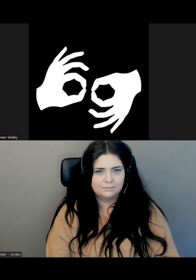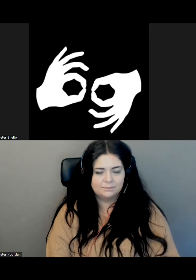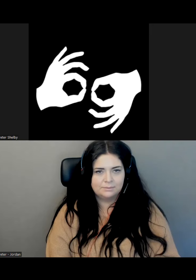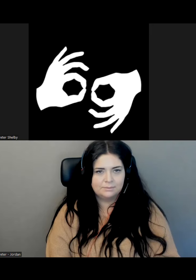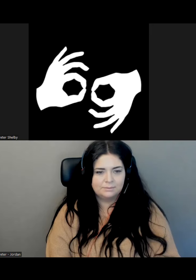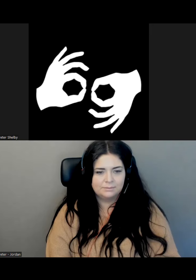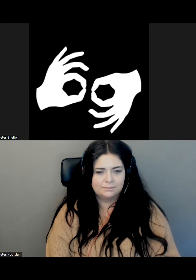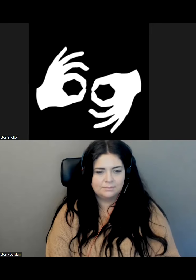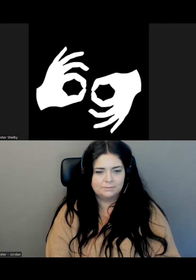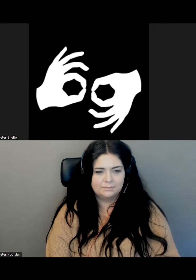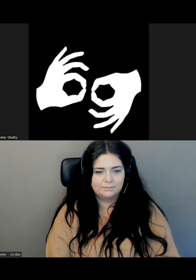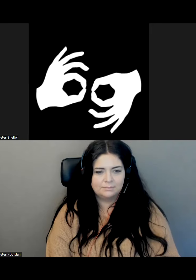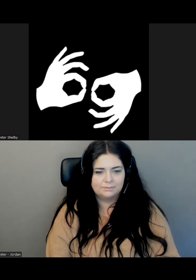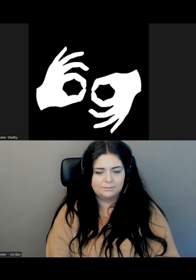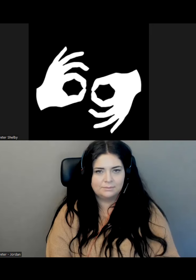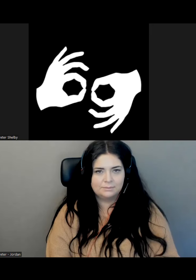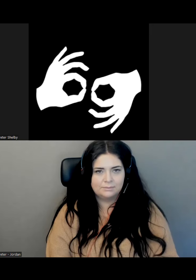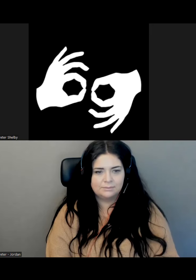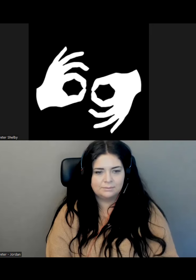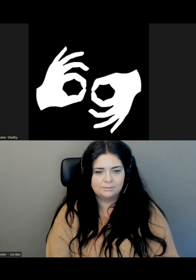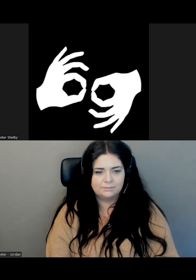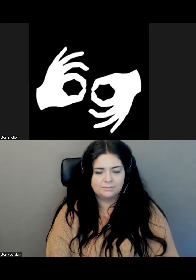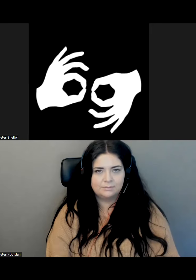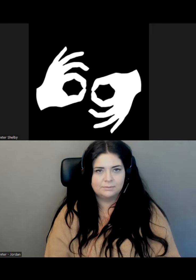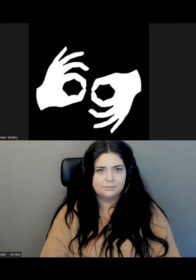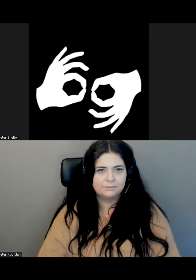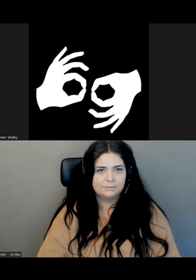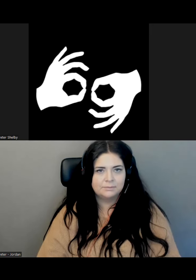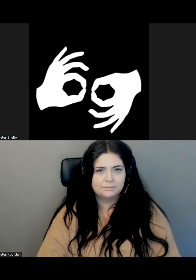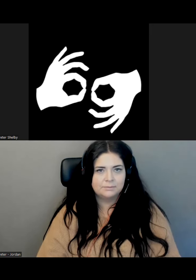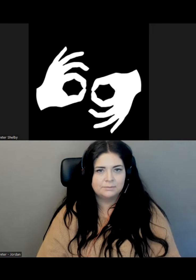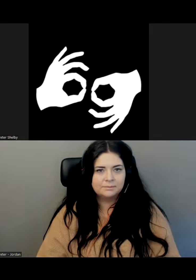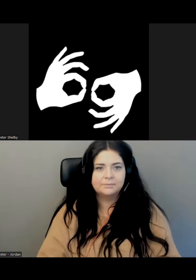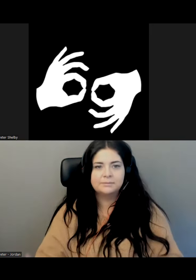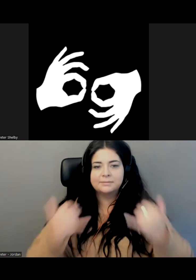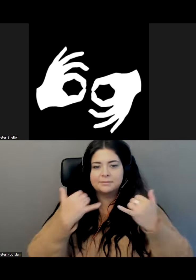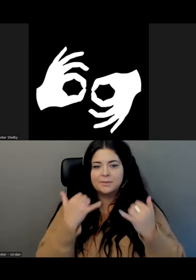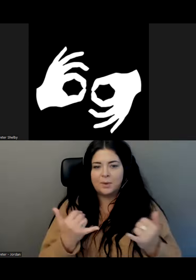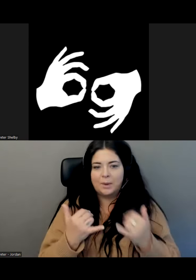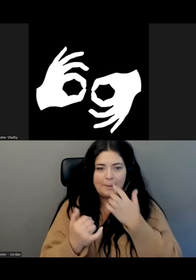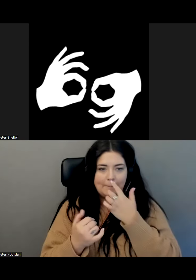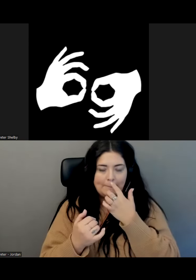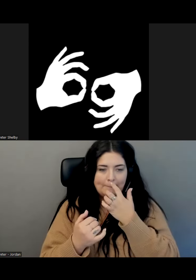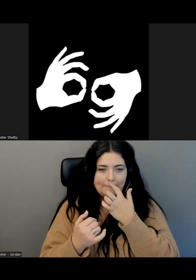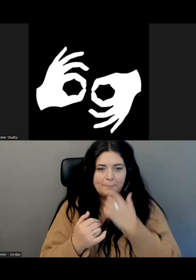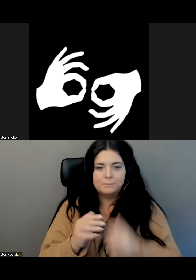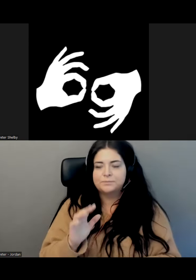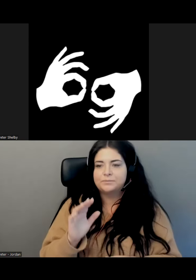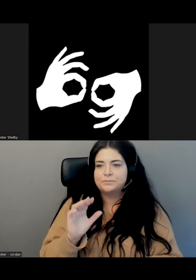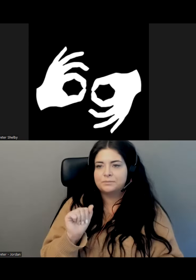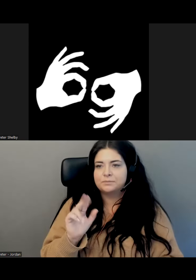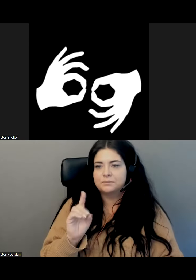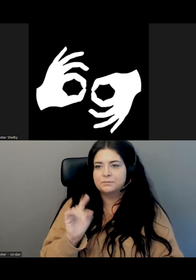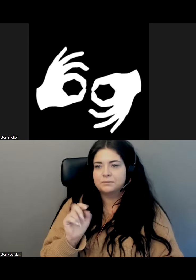it's great because we can do this online from the comfort of our homes. But a lot of times when